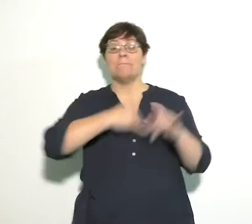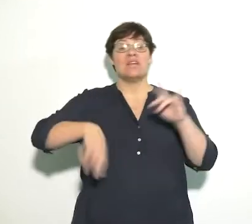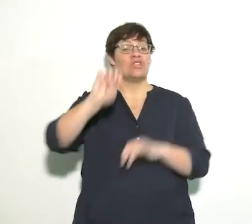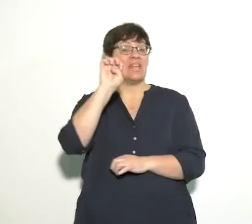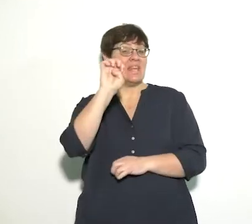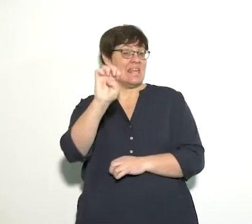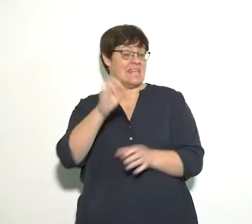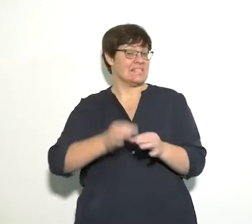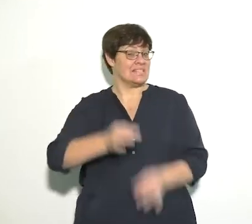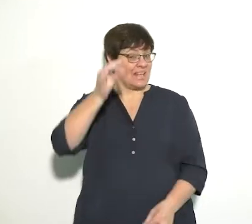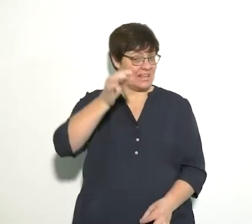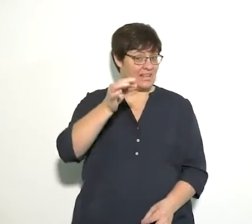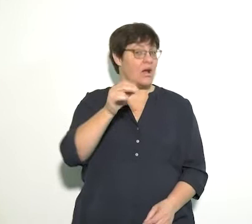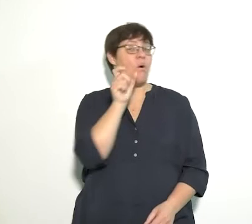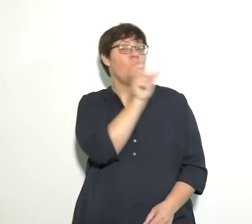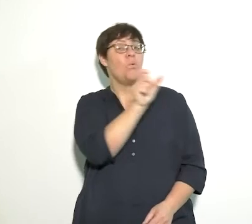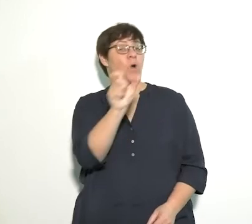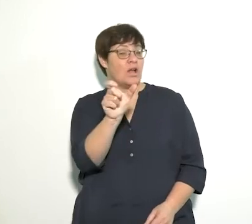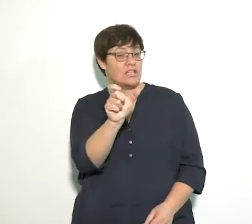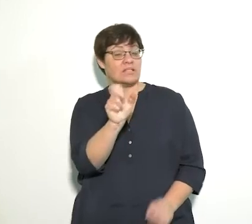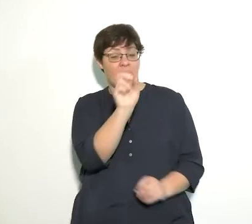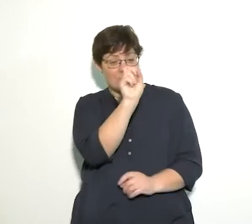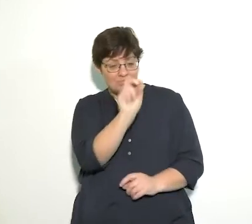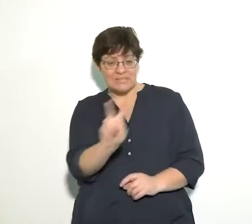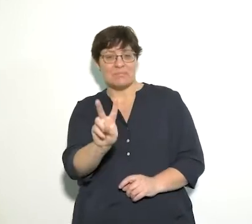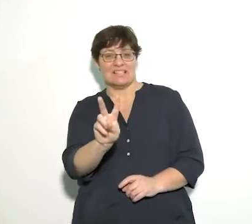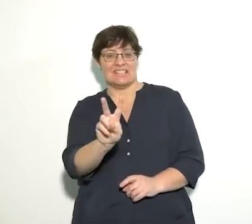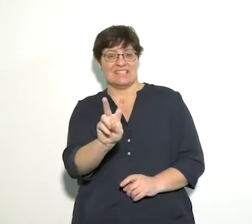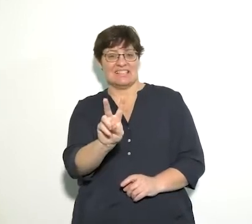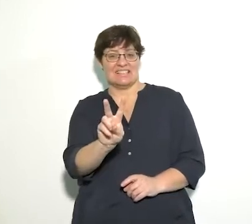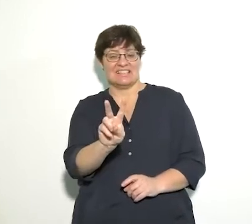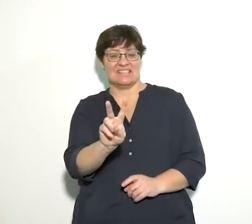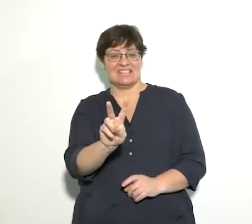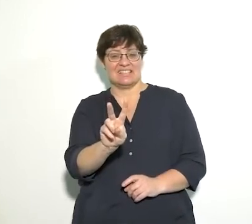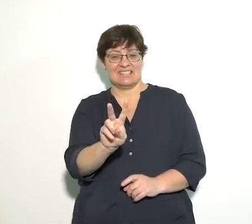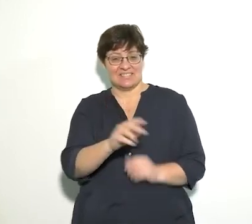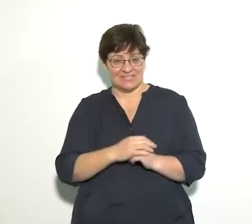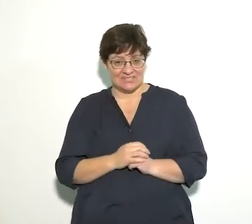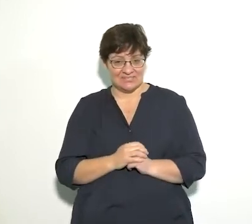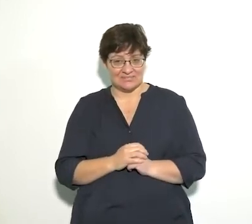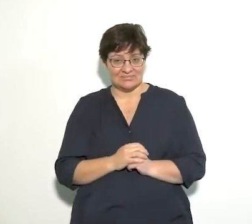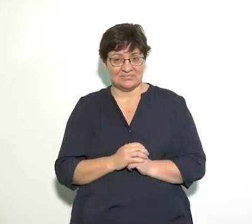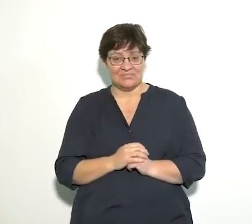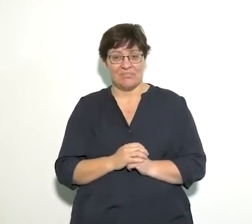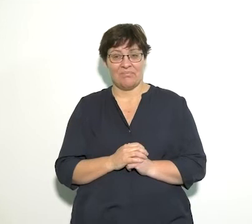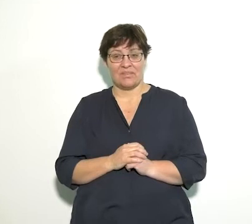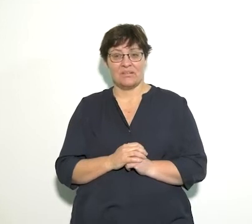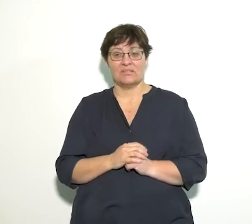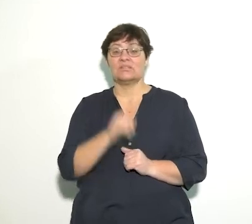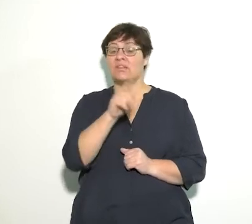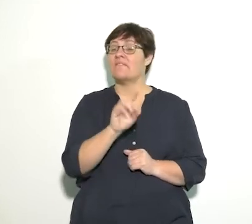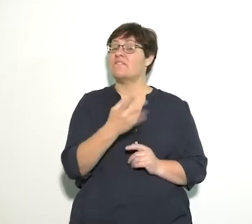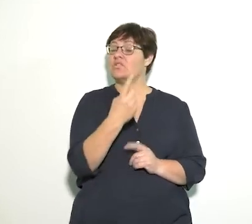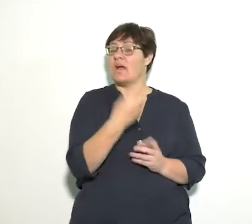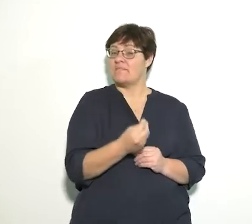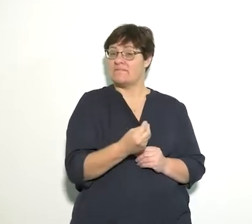stick to turn these words into a split diagram. First, we